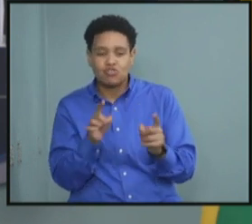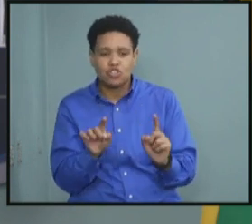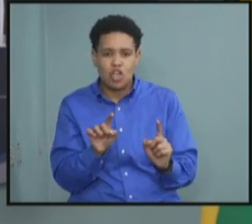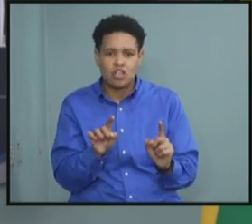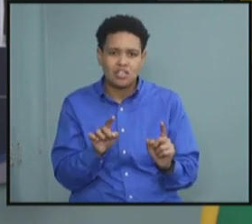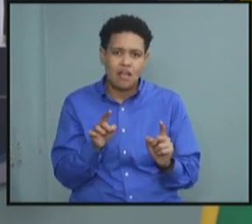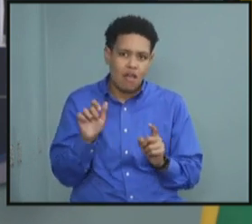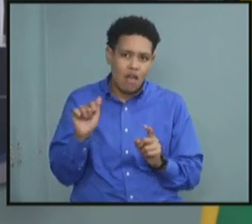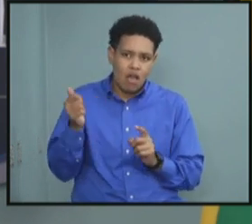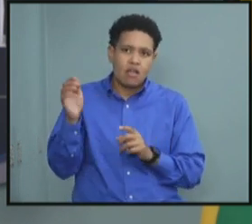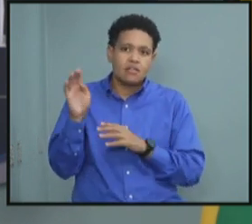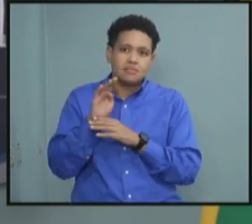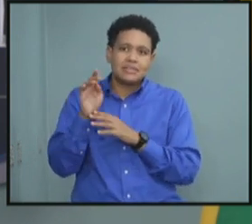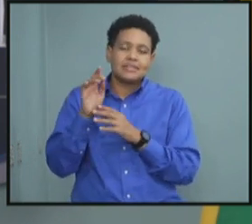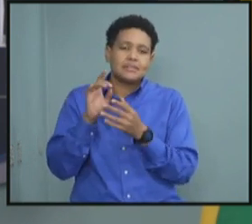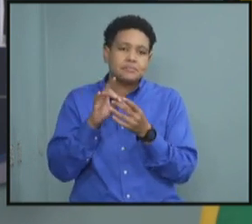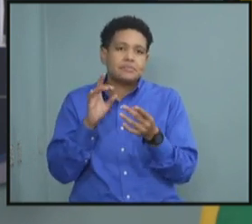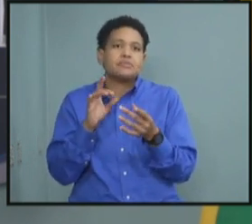in other industries.